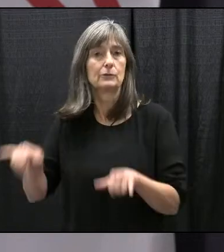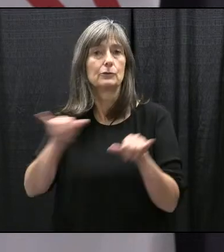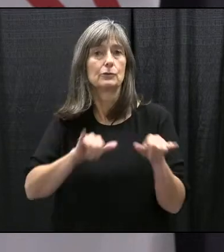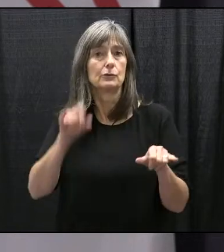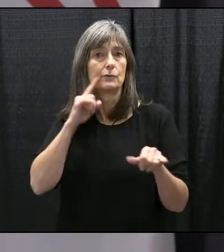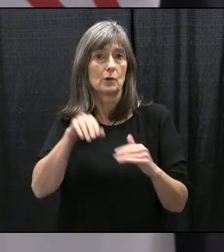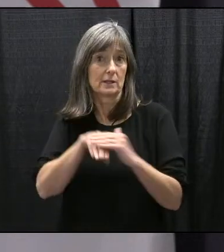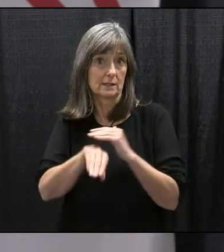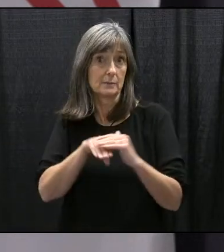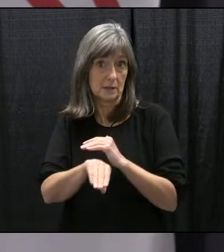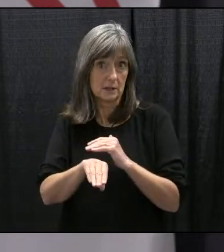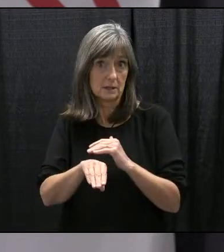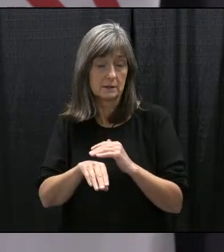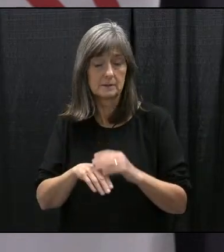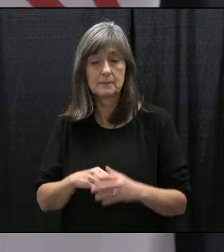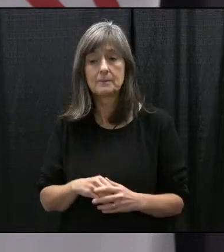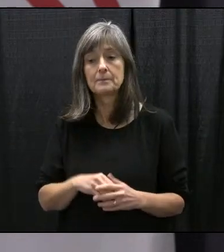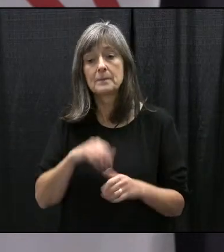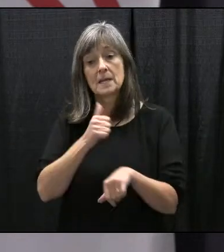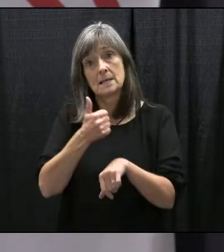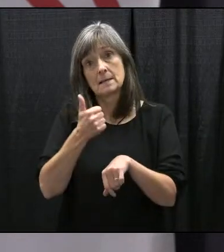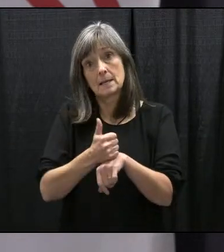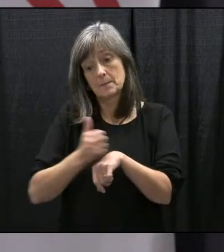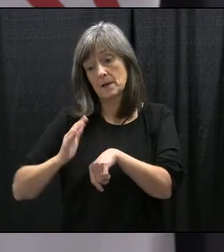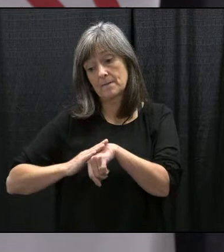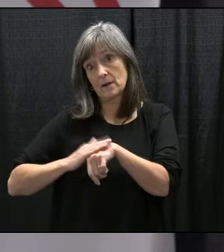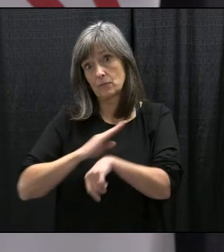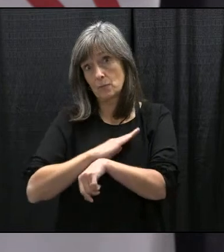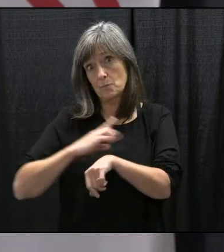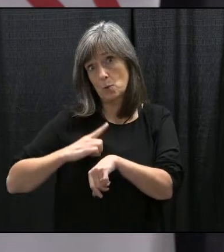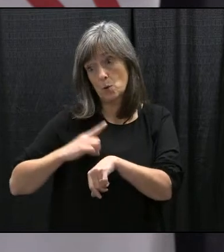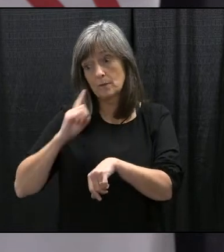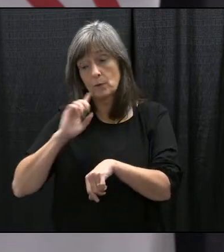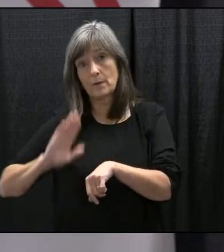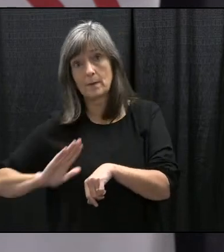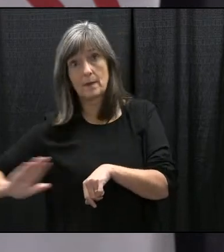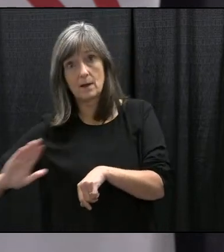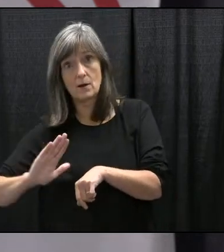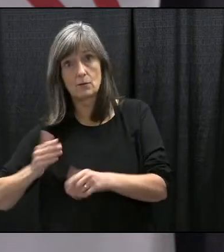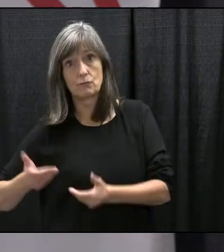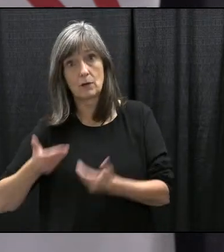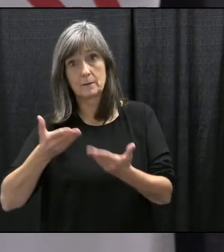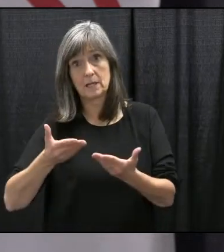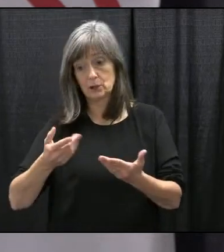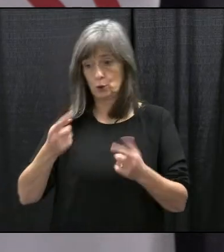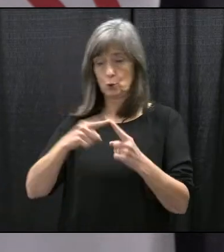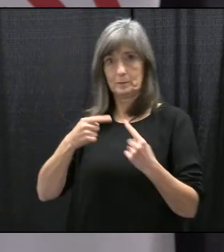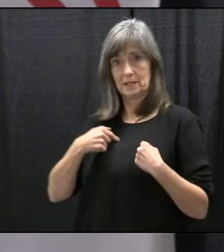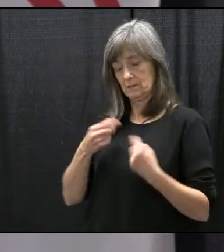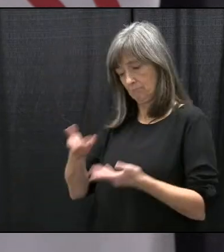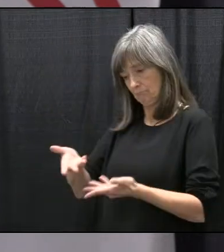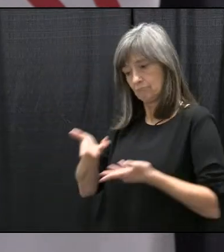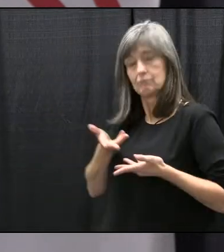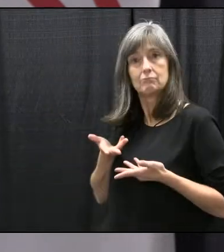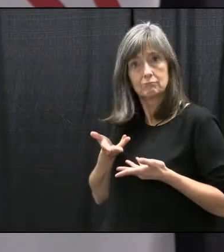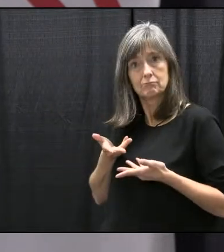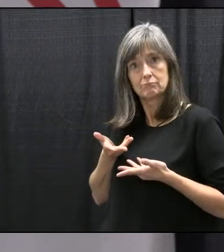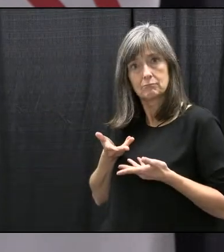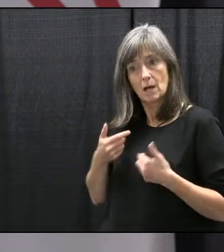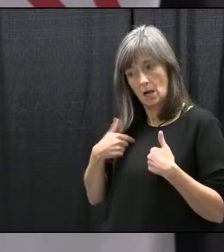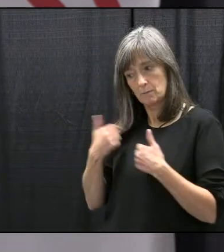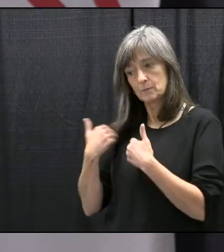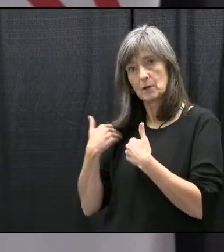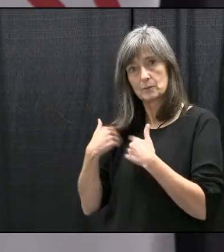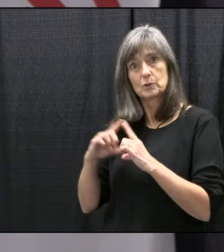improve accessibility, establish an advisory board to make recommendations to me as minister responsible for the status of persons